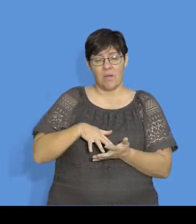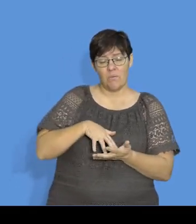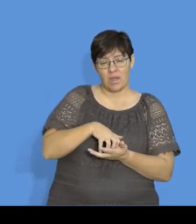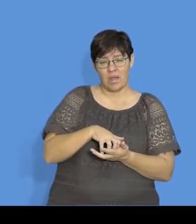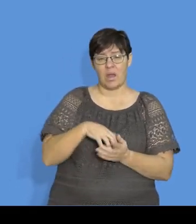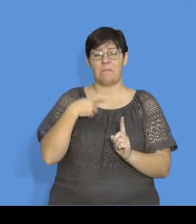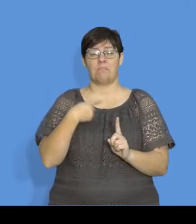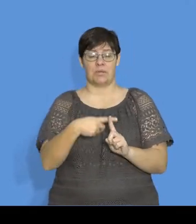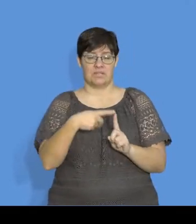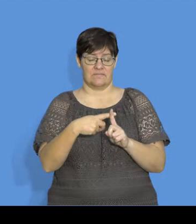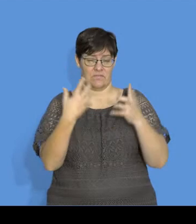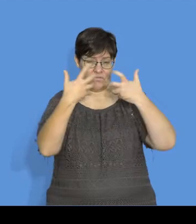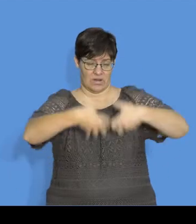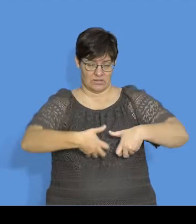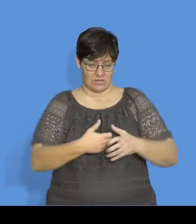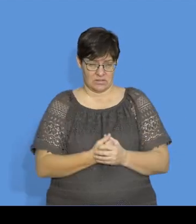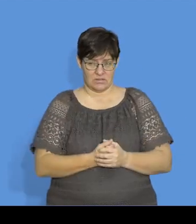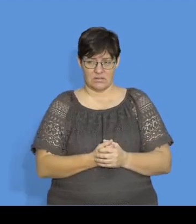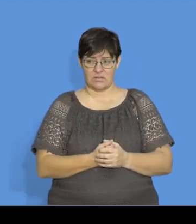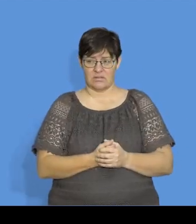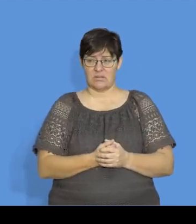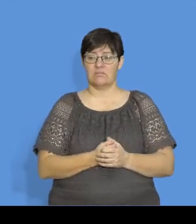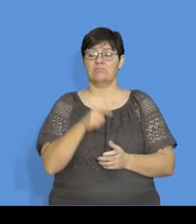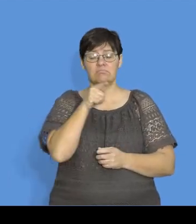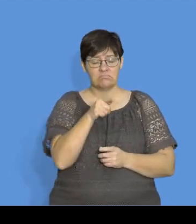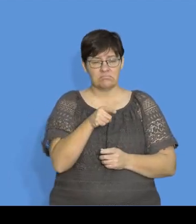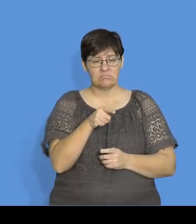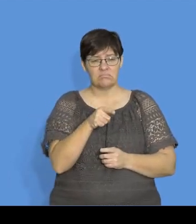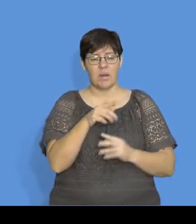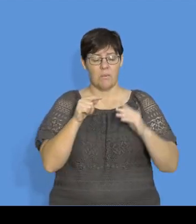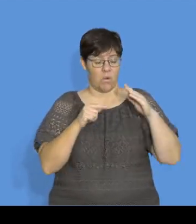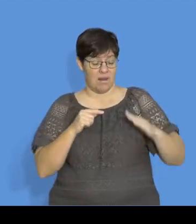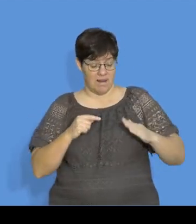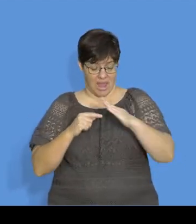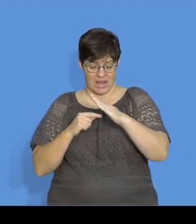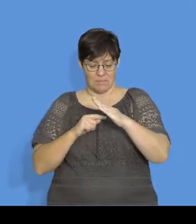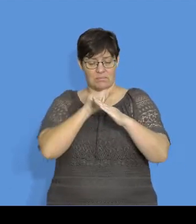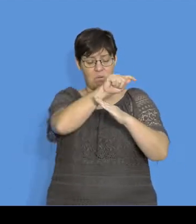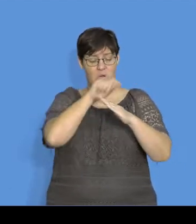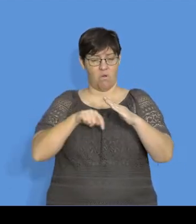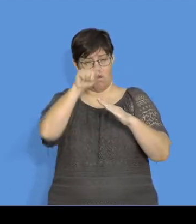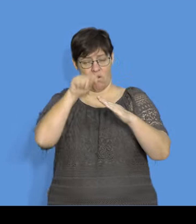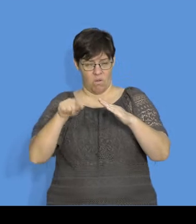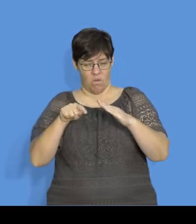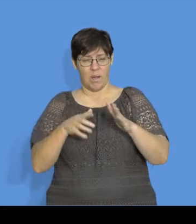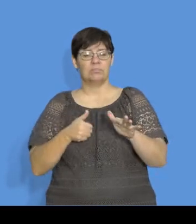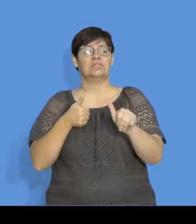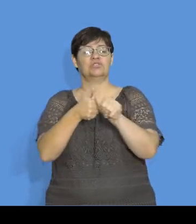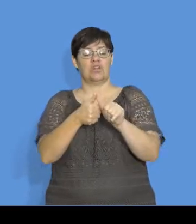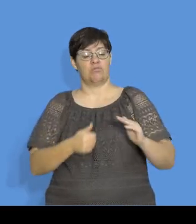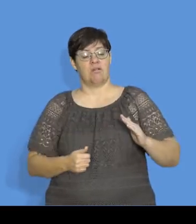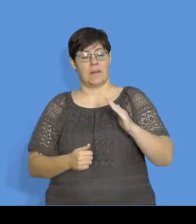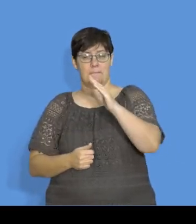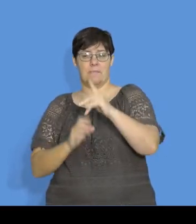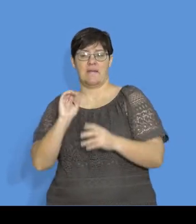positive correlation. So the points are more scattered but follow a general